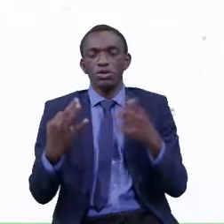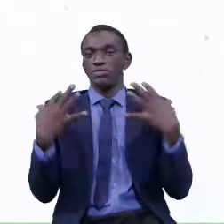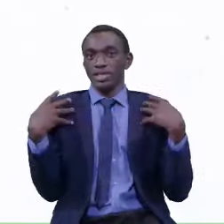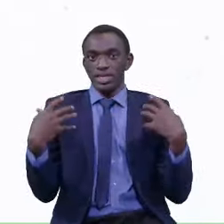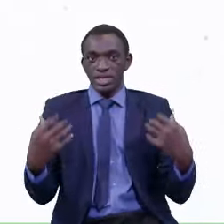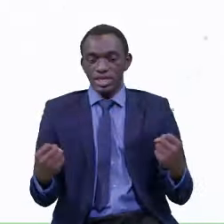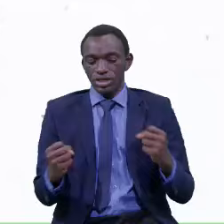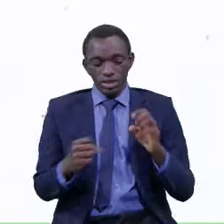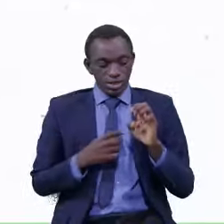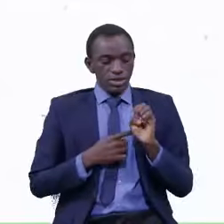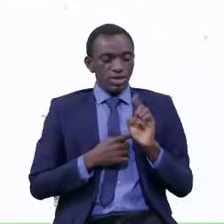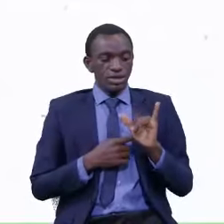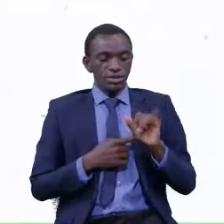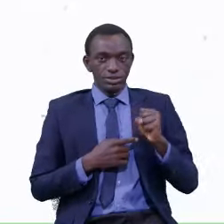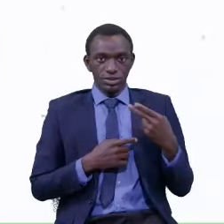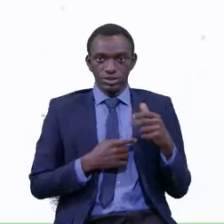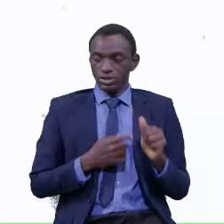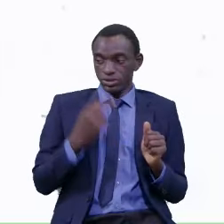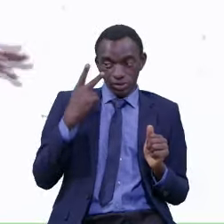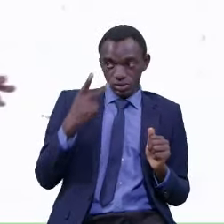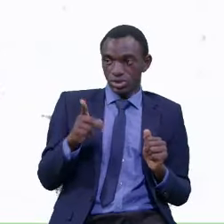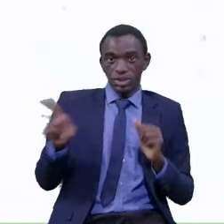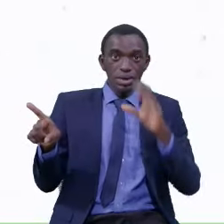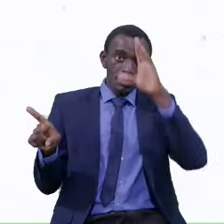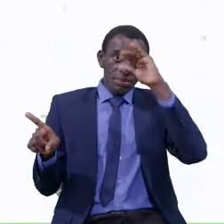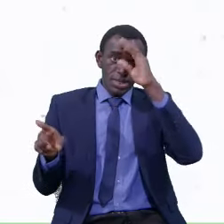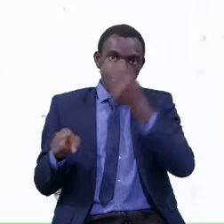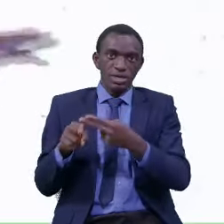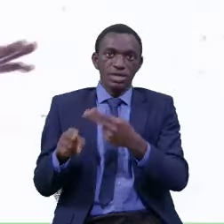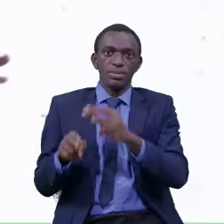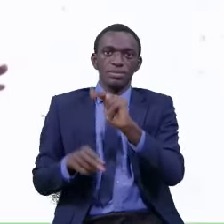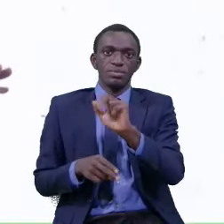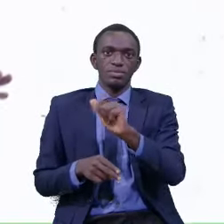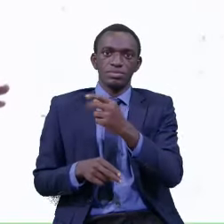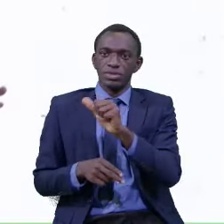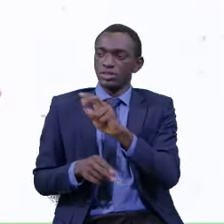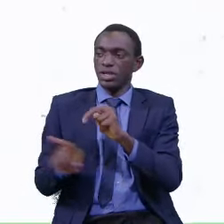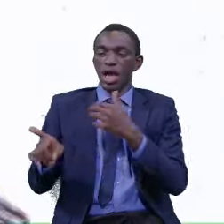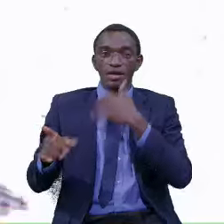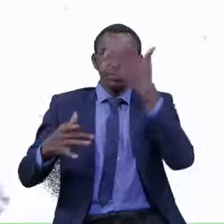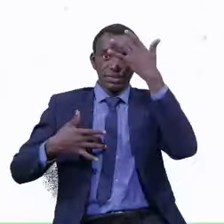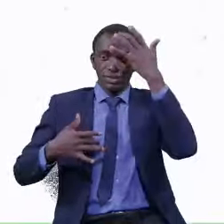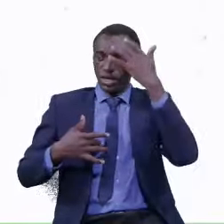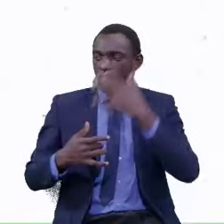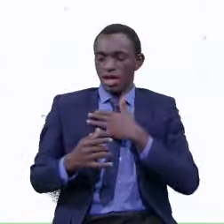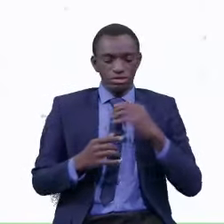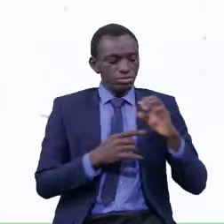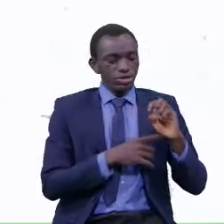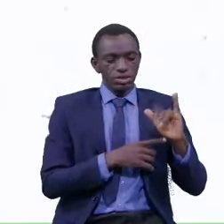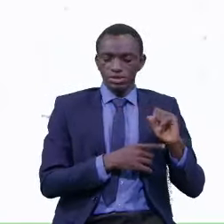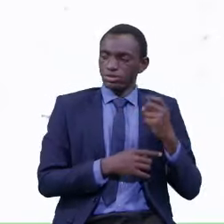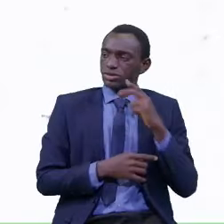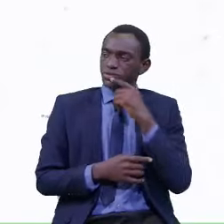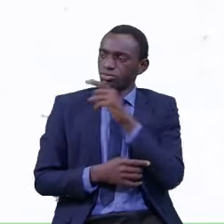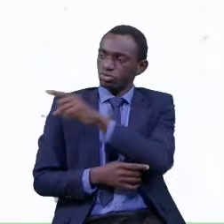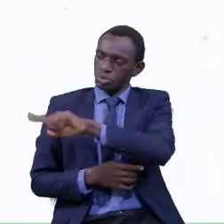Elisha. He said, go tell him, go wash in Jordan 7 times, dip yourself there, come